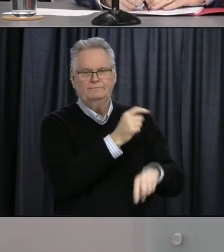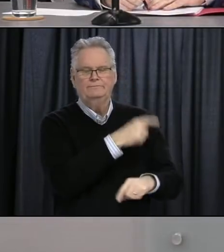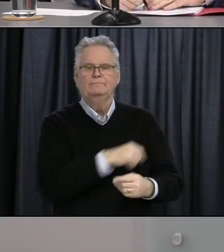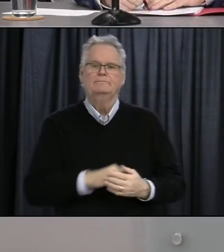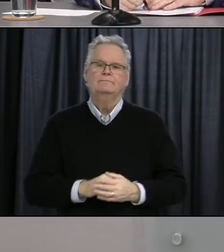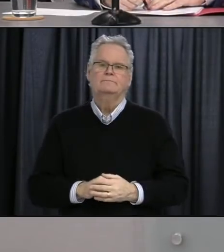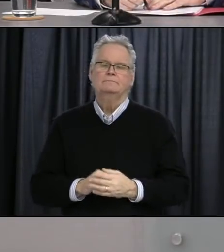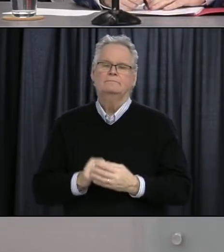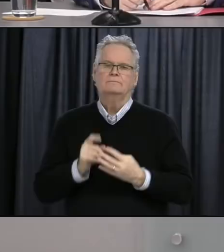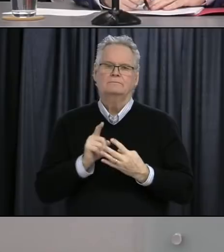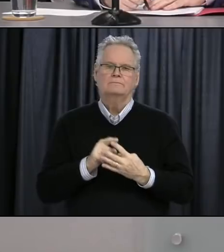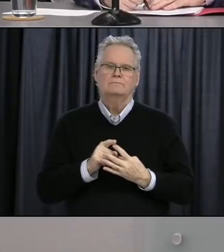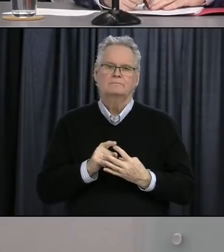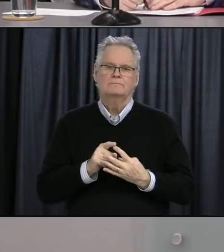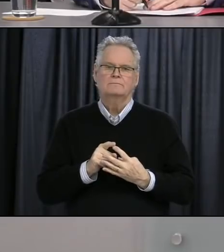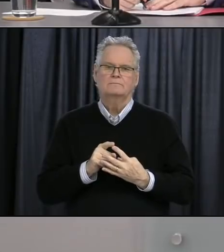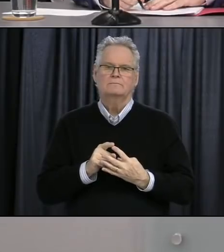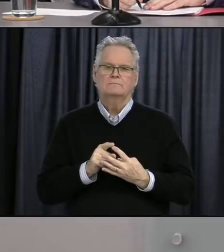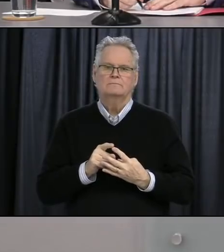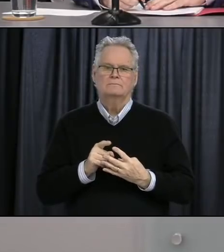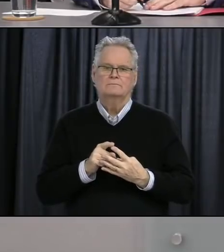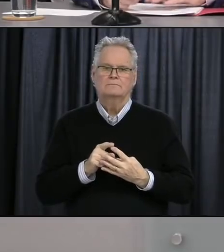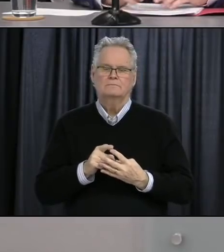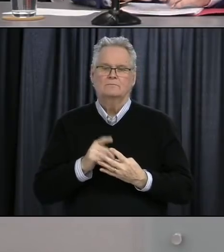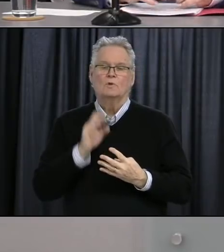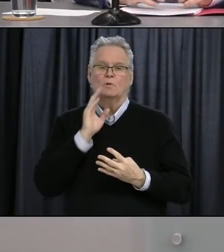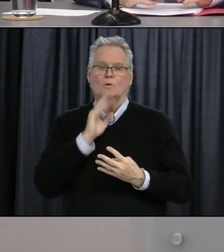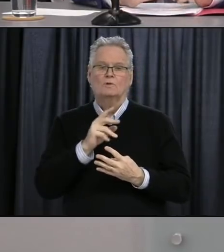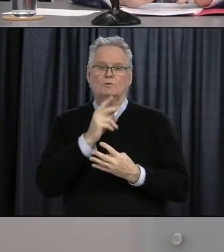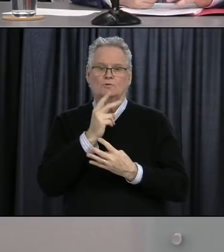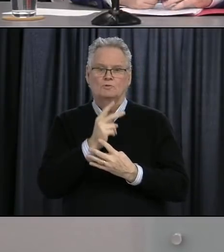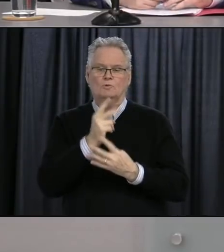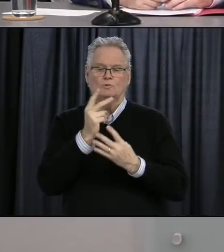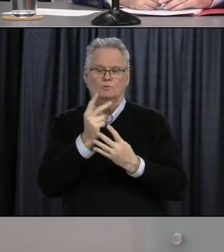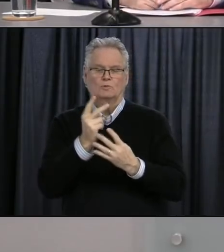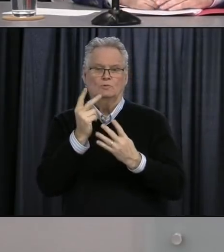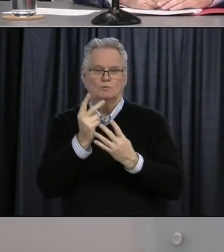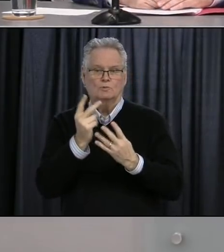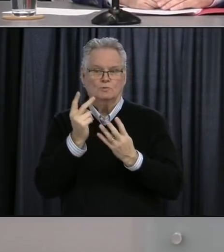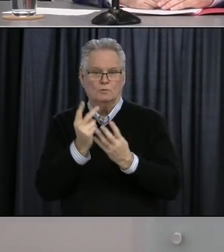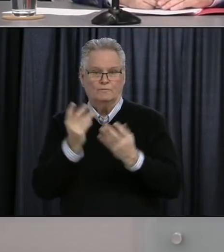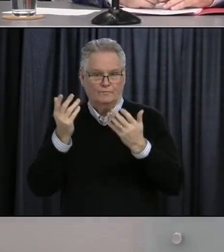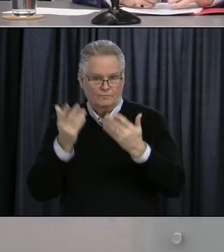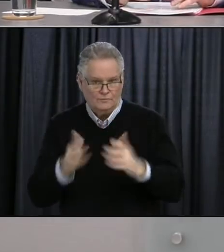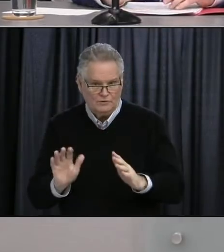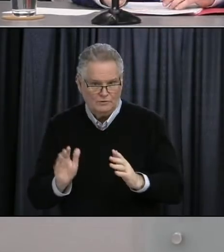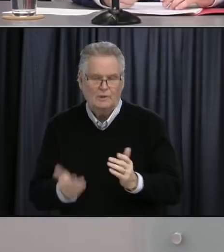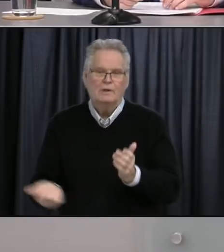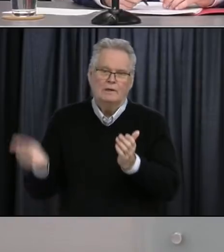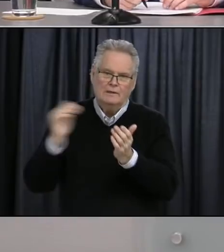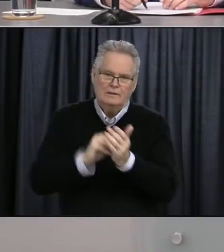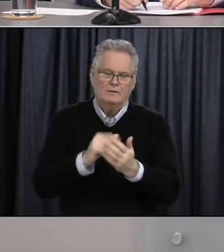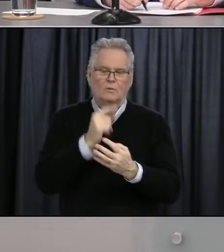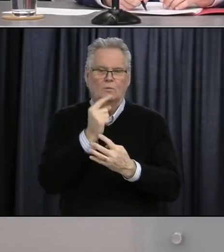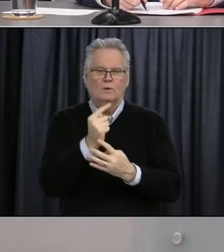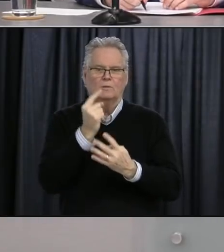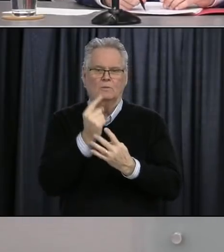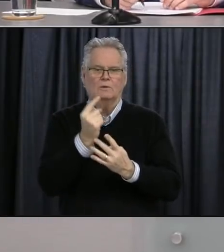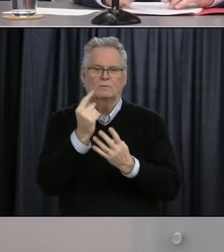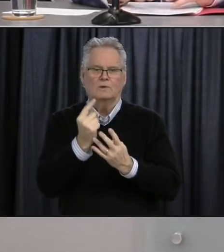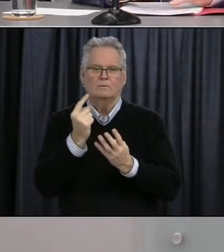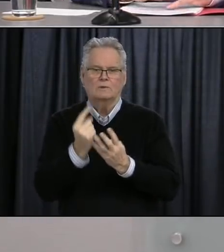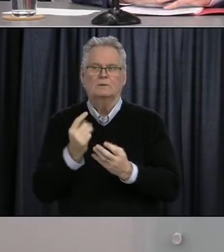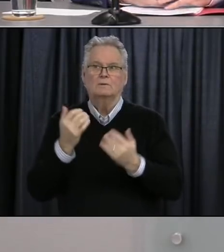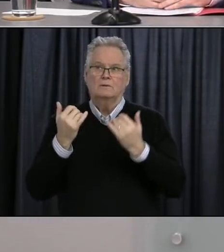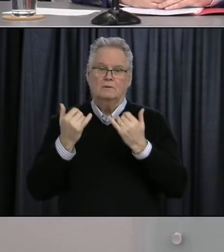round. Following this, I will ask each reporter if they have 1 final question. Our first questions are from Peter Cowan with CBC. Please go